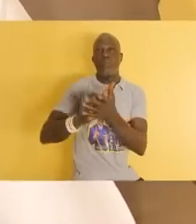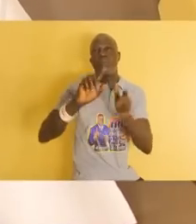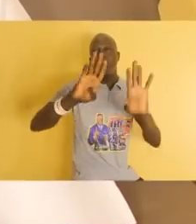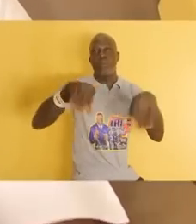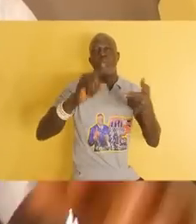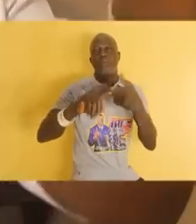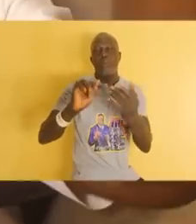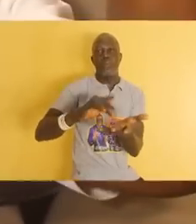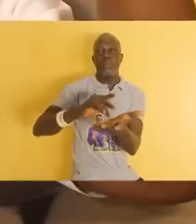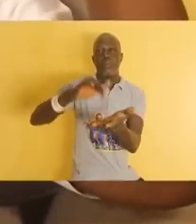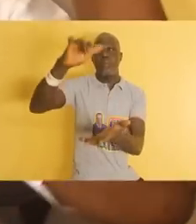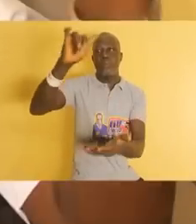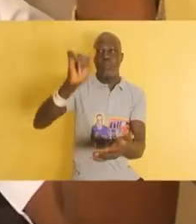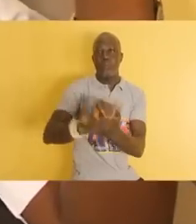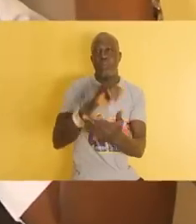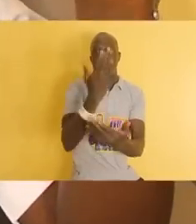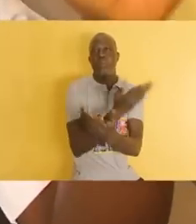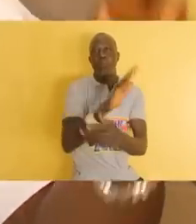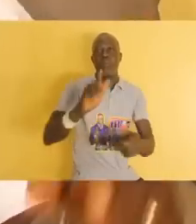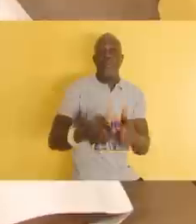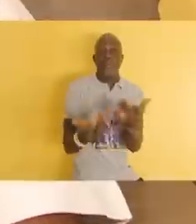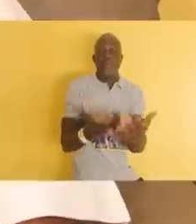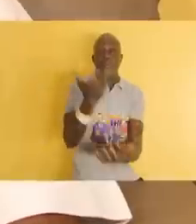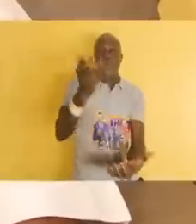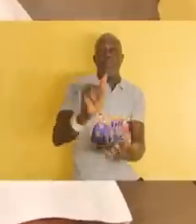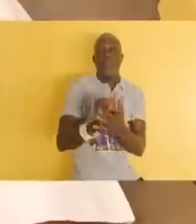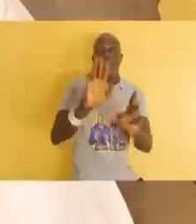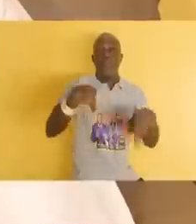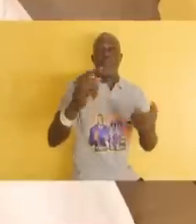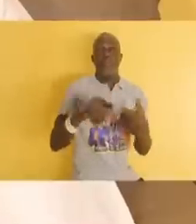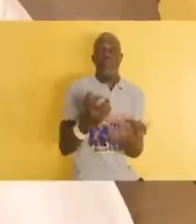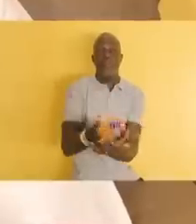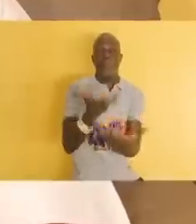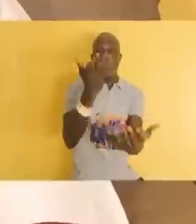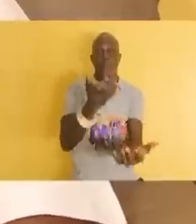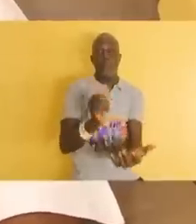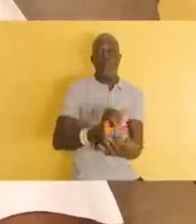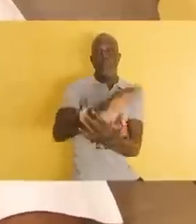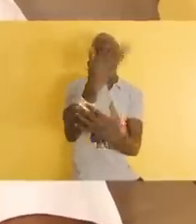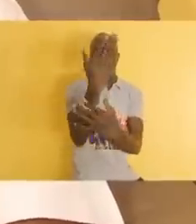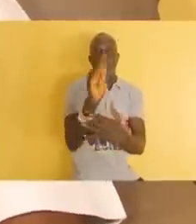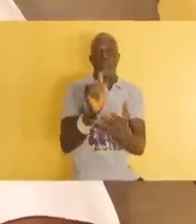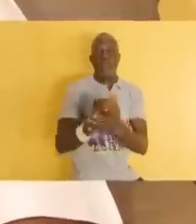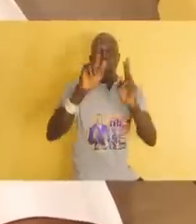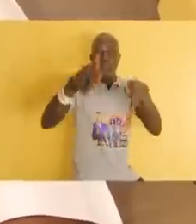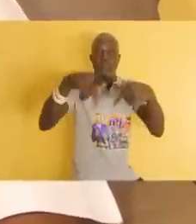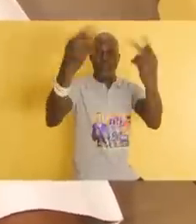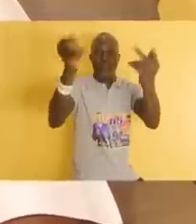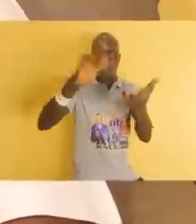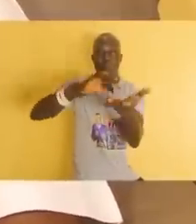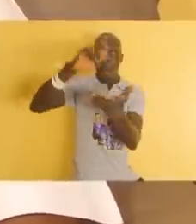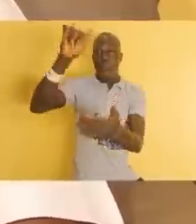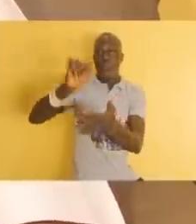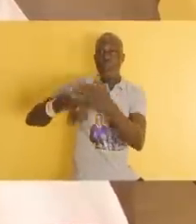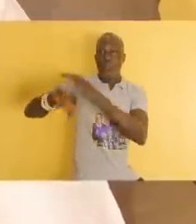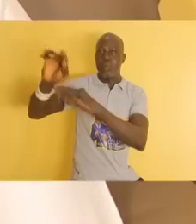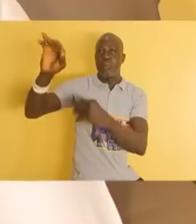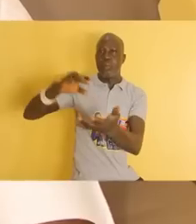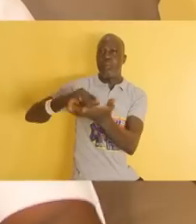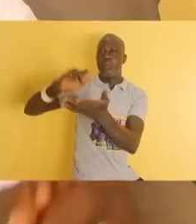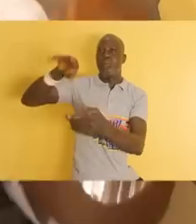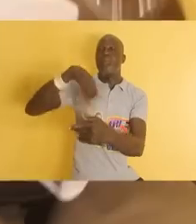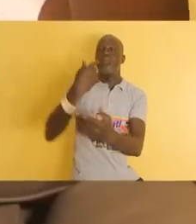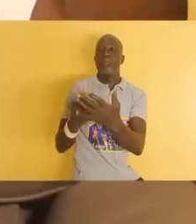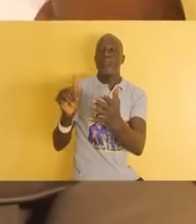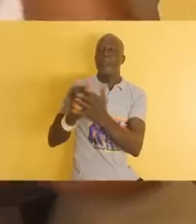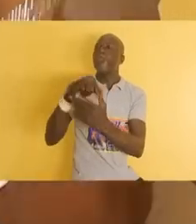you glory, the end of wearing, that give you wealth. Oh, I seek you. And of glory. You find your last that you